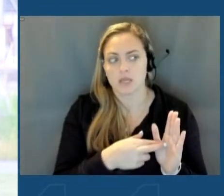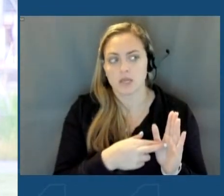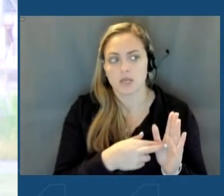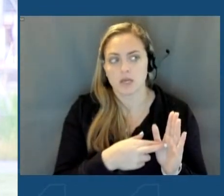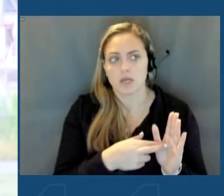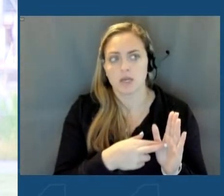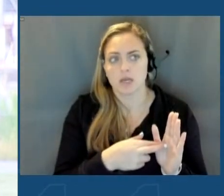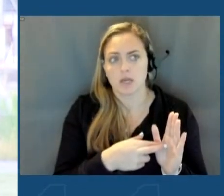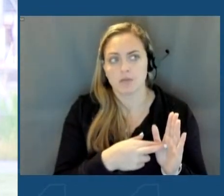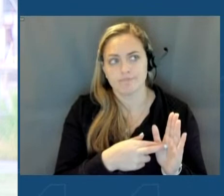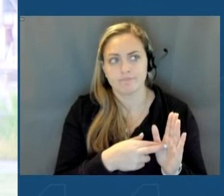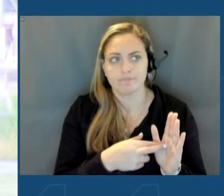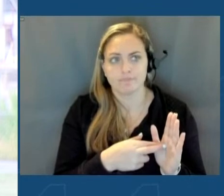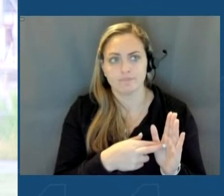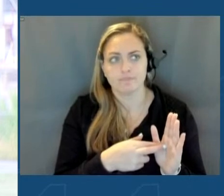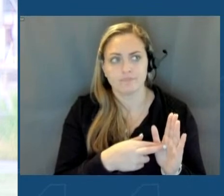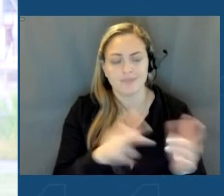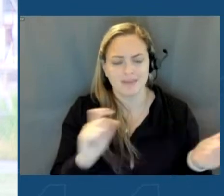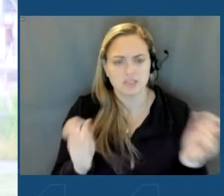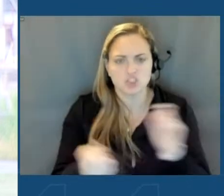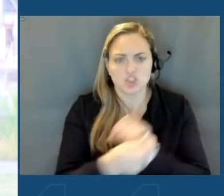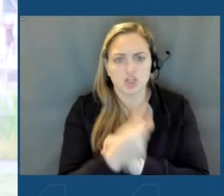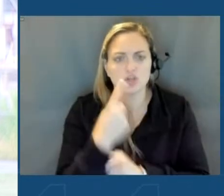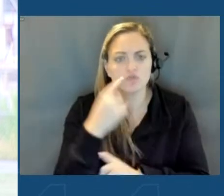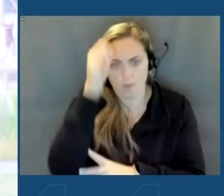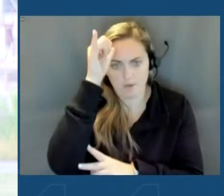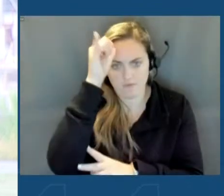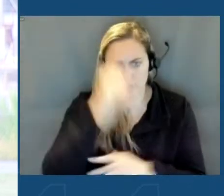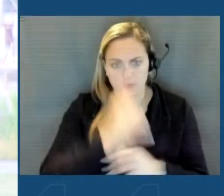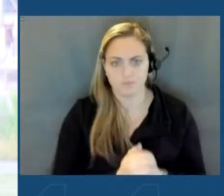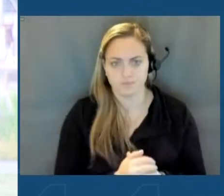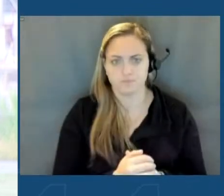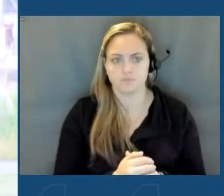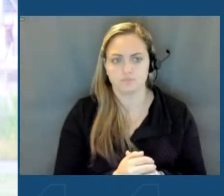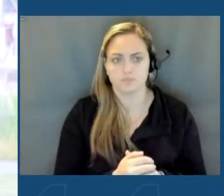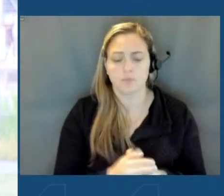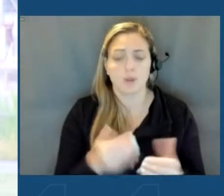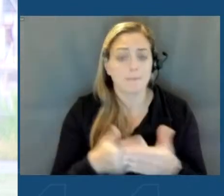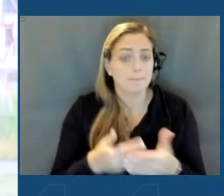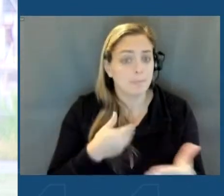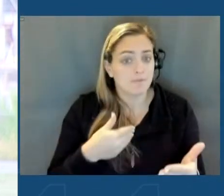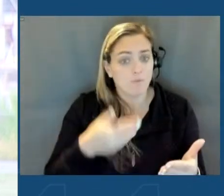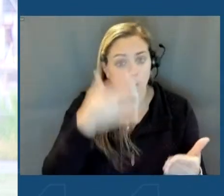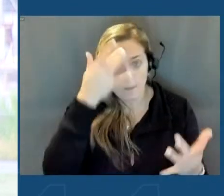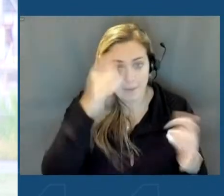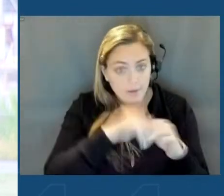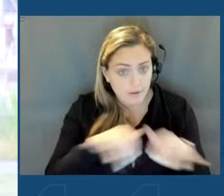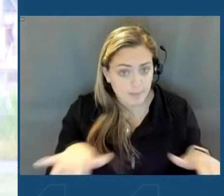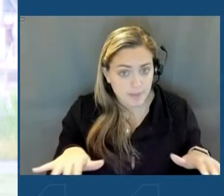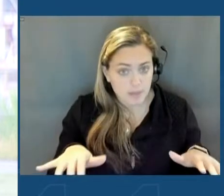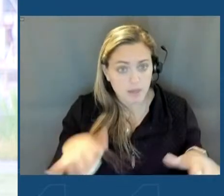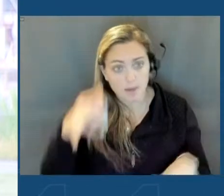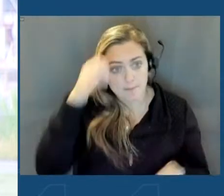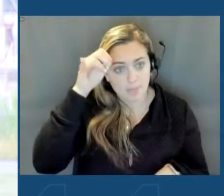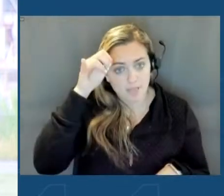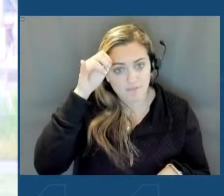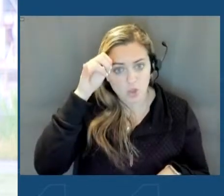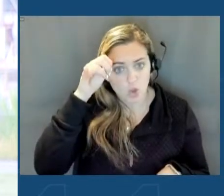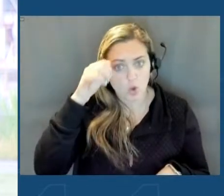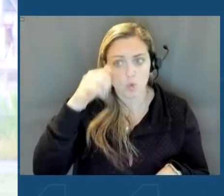point for Buffalo. And keep in mind, before the pandemic, Buffalo was the talk of the